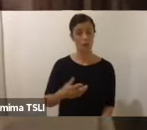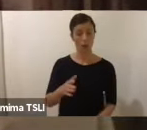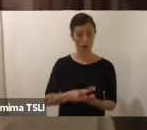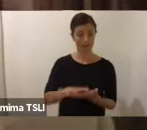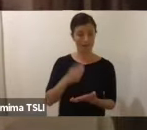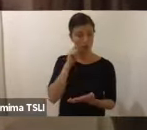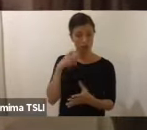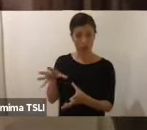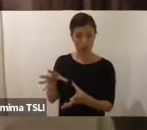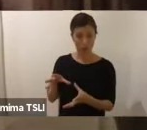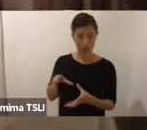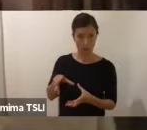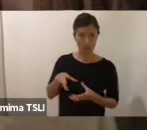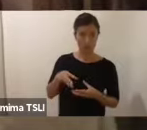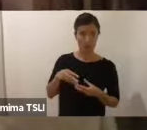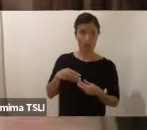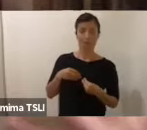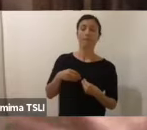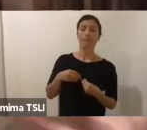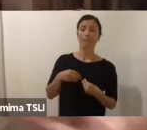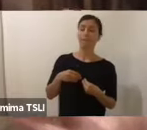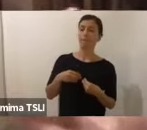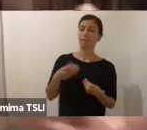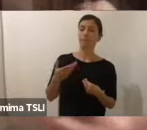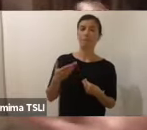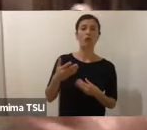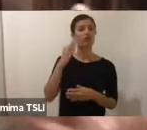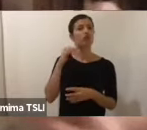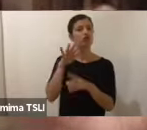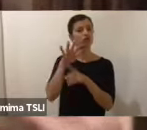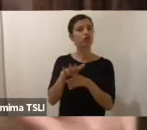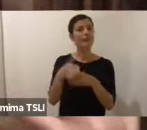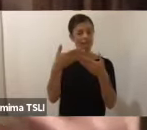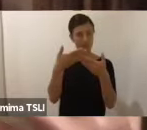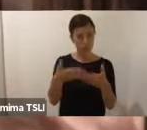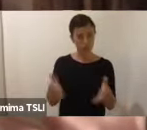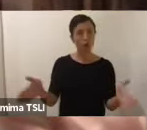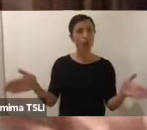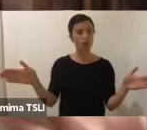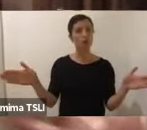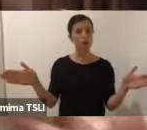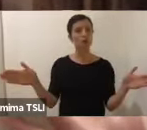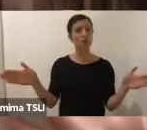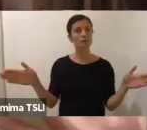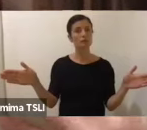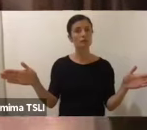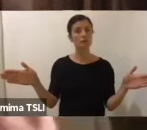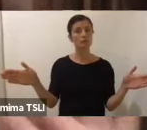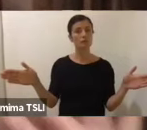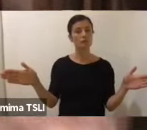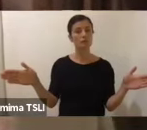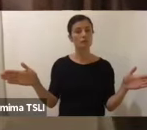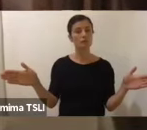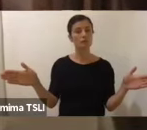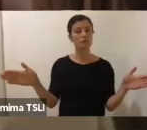you know racism is used in such a broad way uh i'm not sure exactly uh what sense people are deriving from it